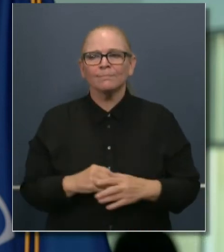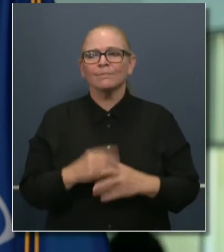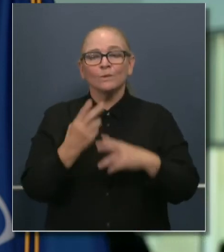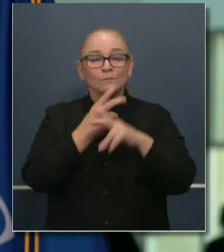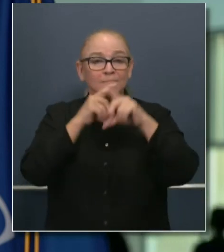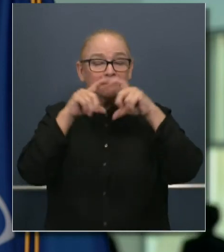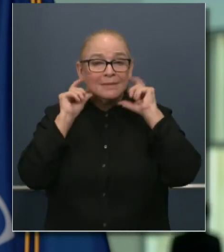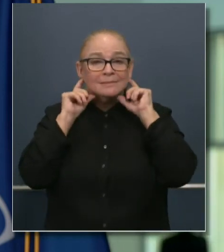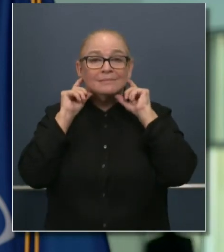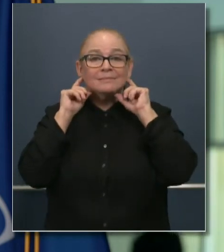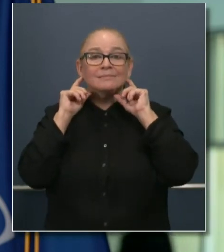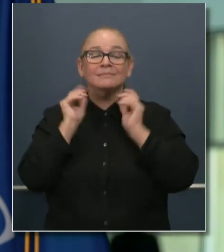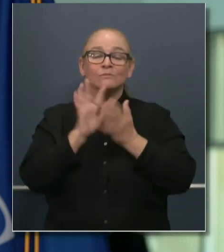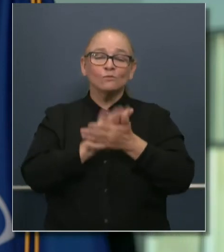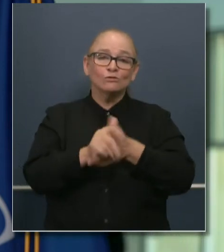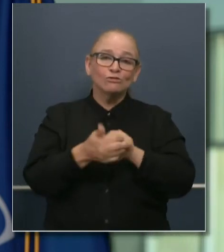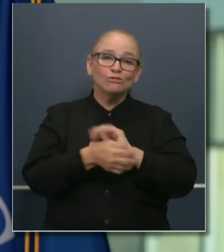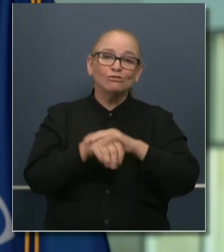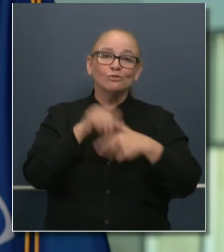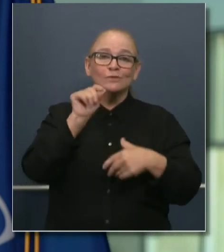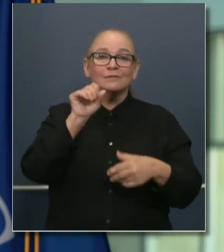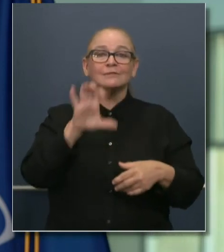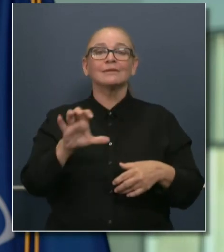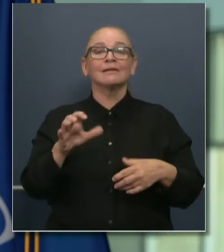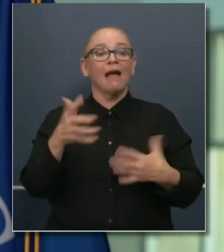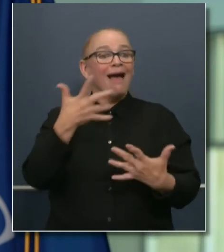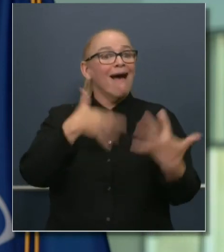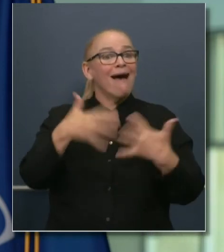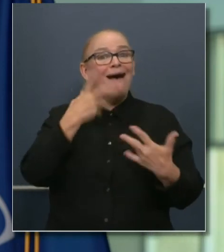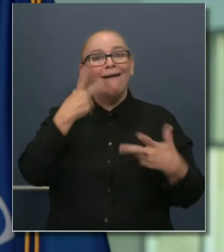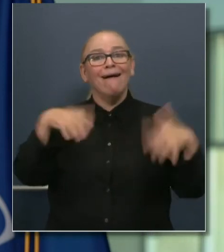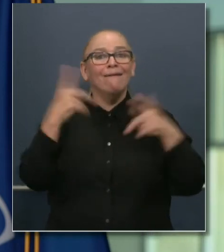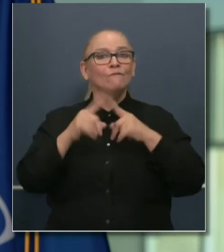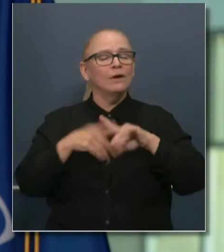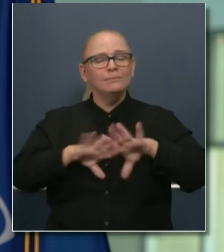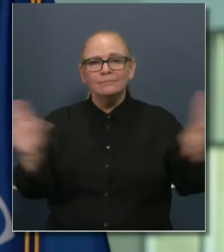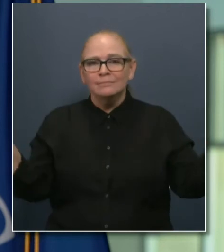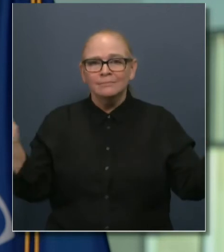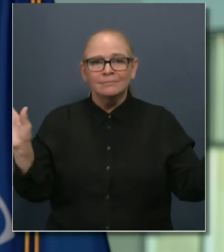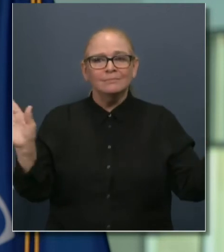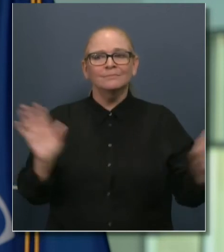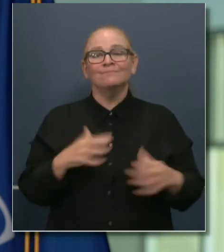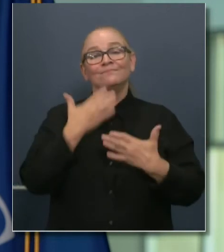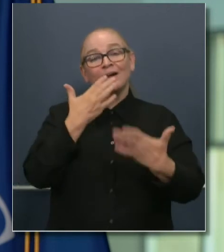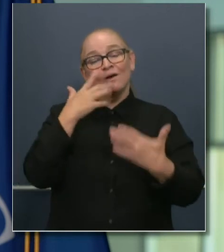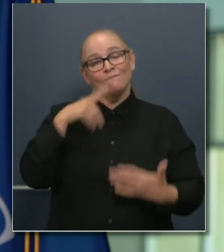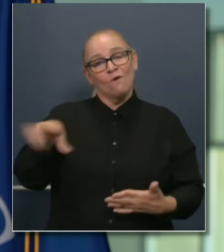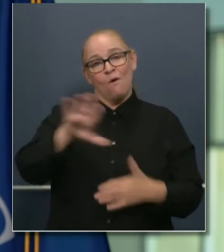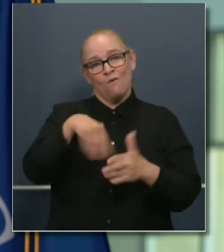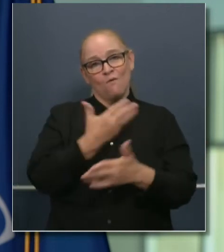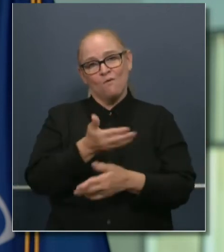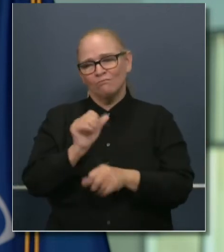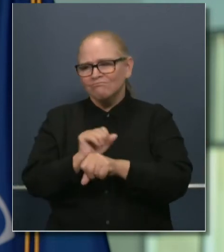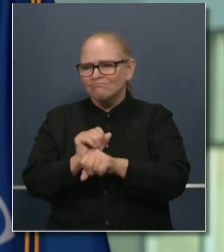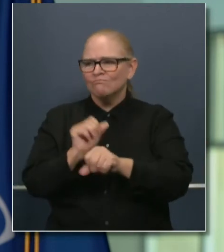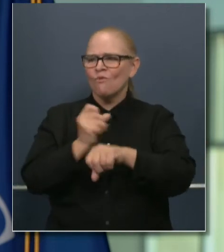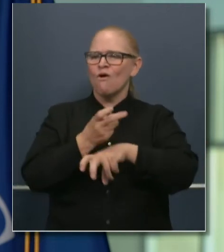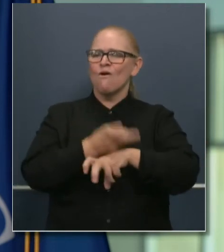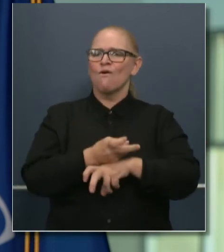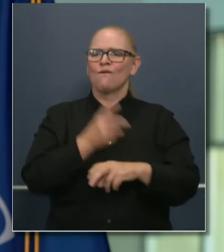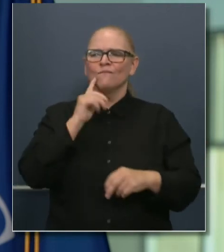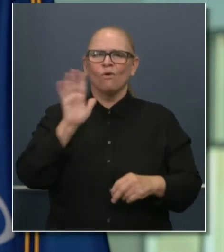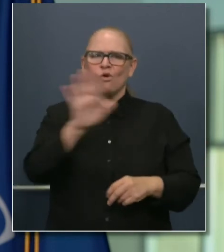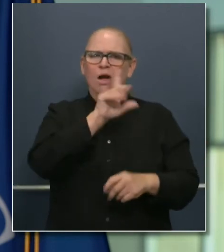least minimize as much mixing as you possibly can. I appreciate everybody's good work. I thank them for